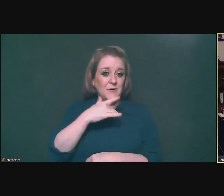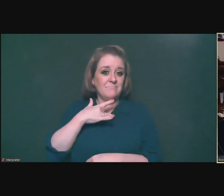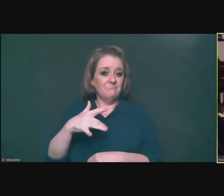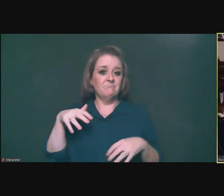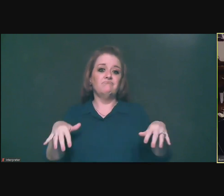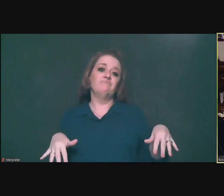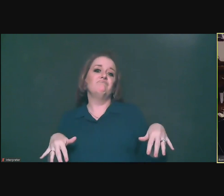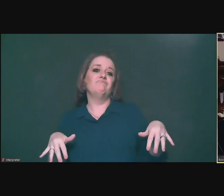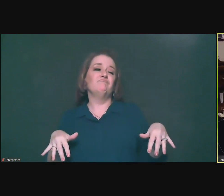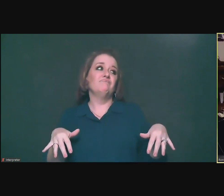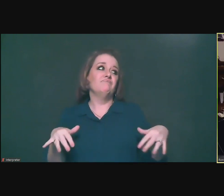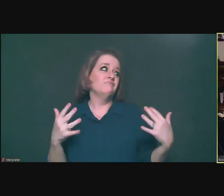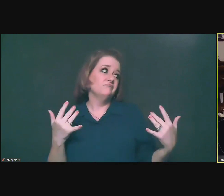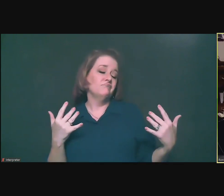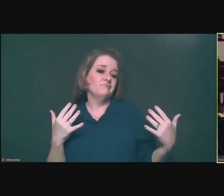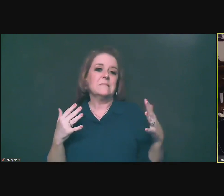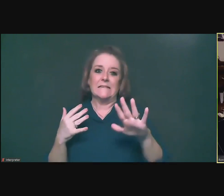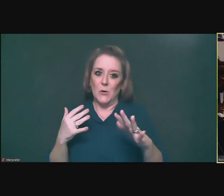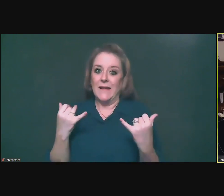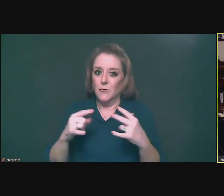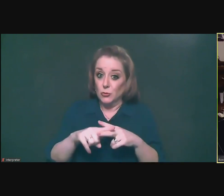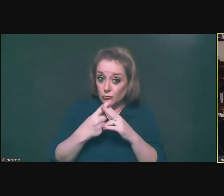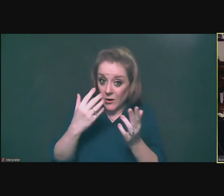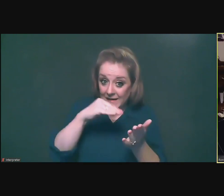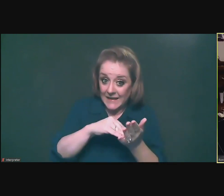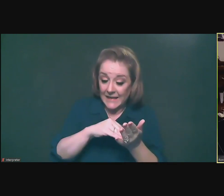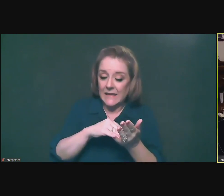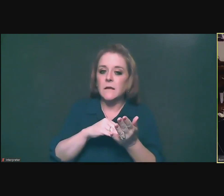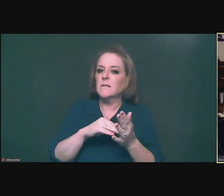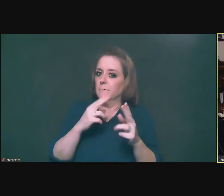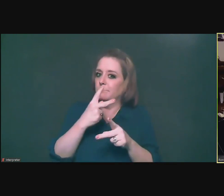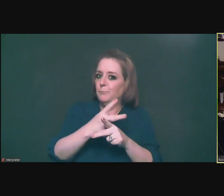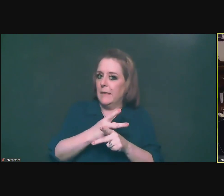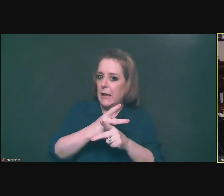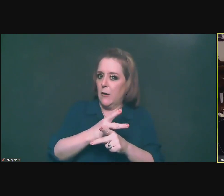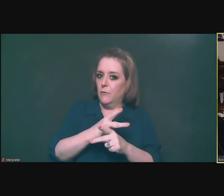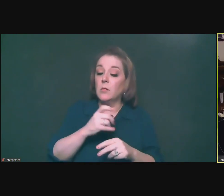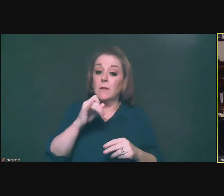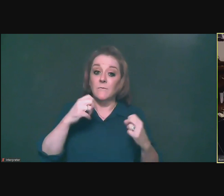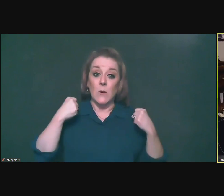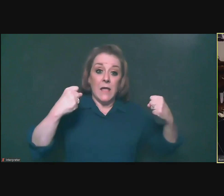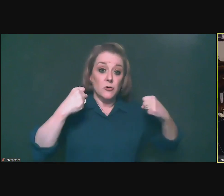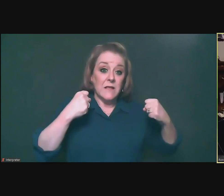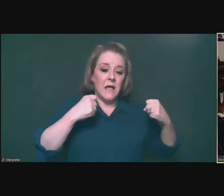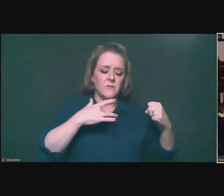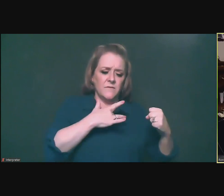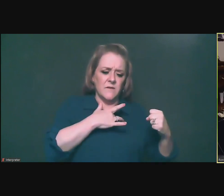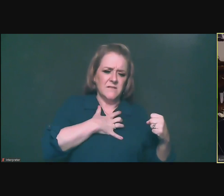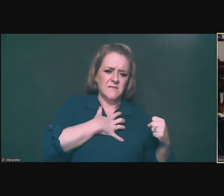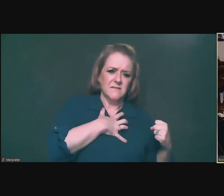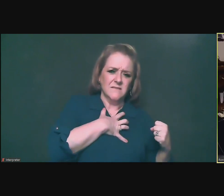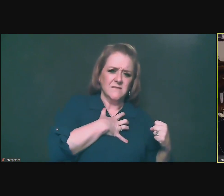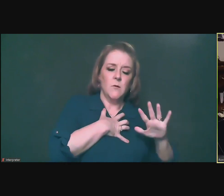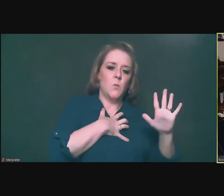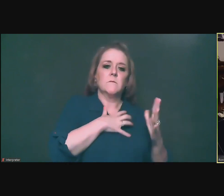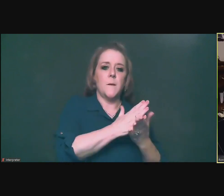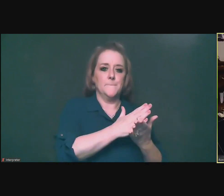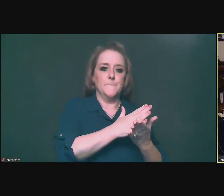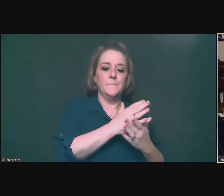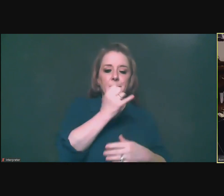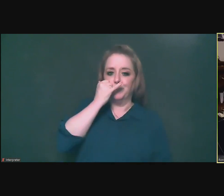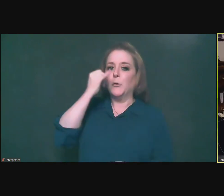it. Certainly, if you have chest pain, stop, call your primary care physician and get a